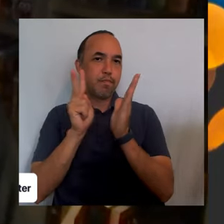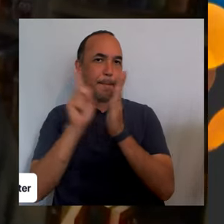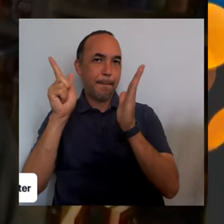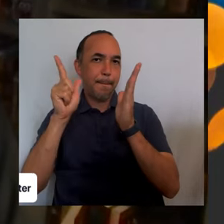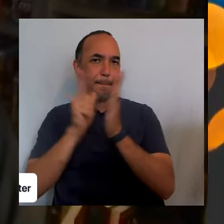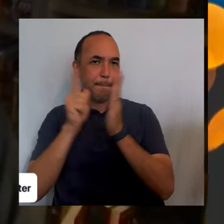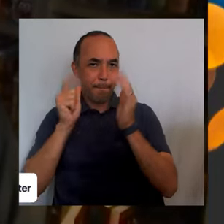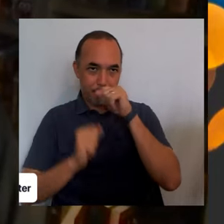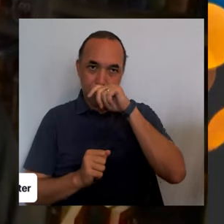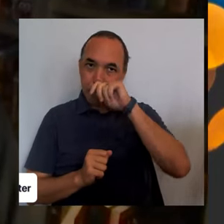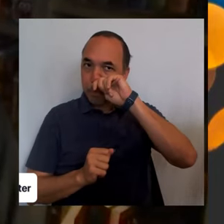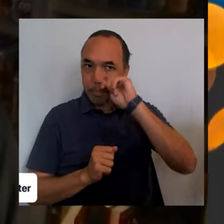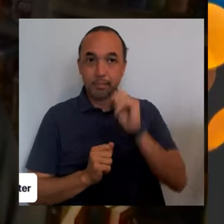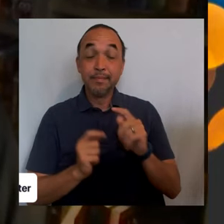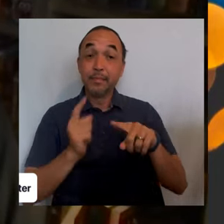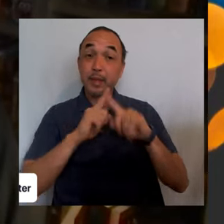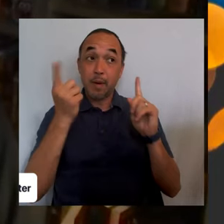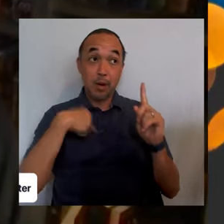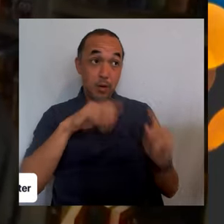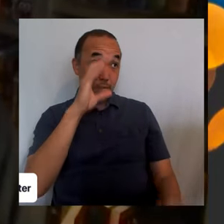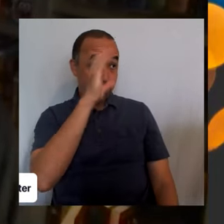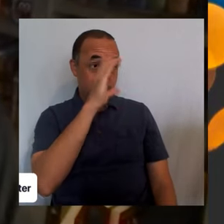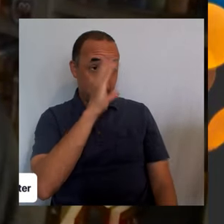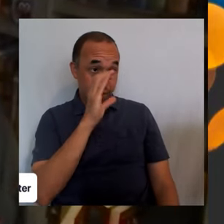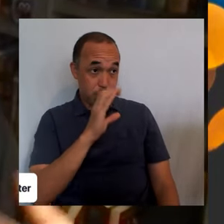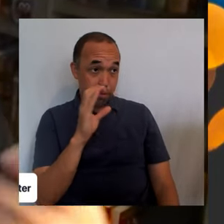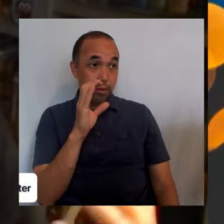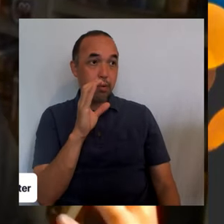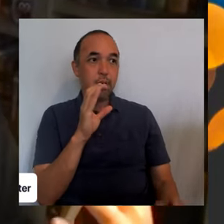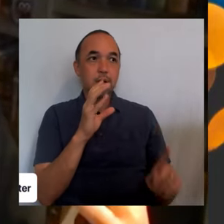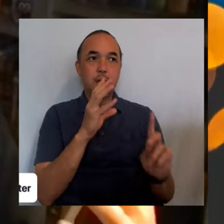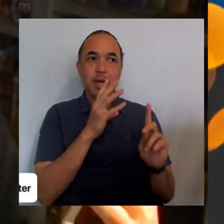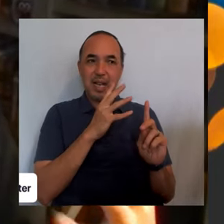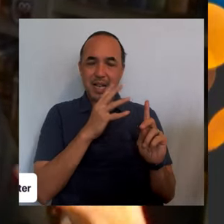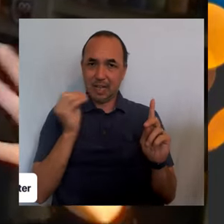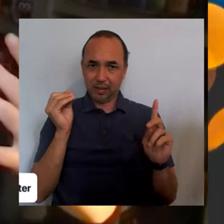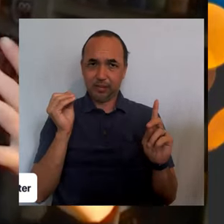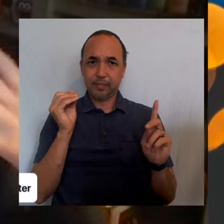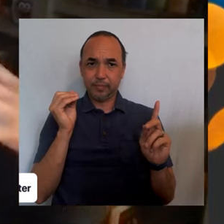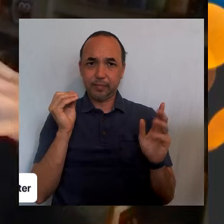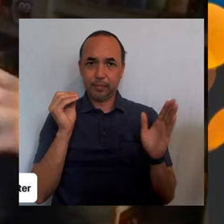investigated, and they were seeing